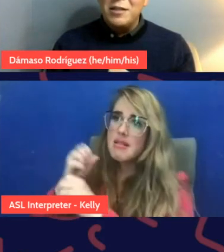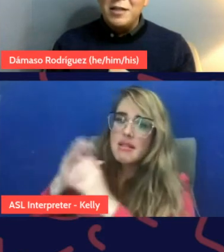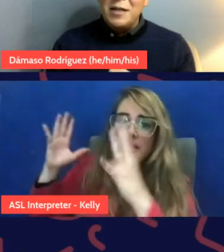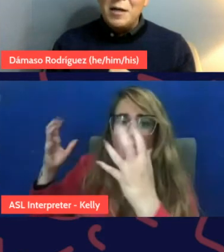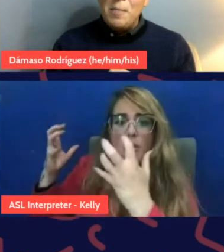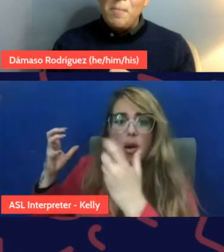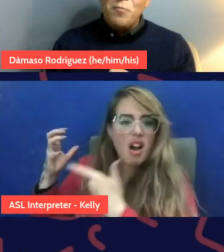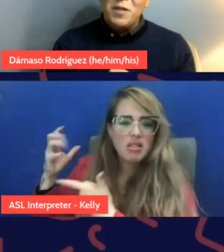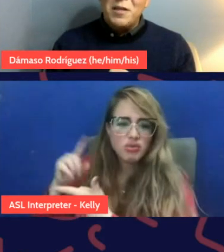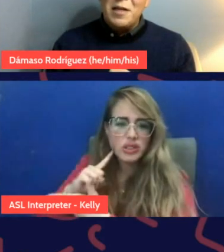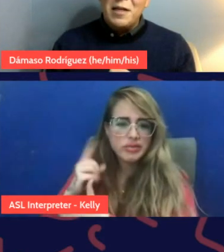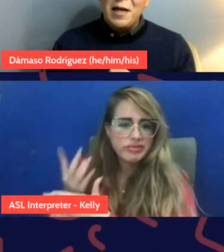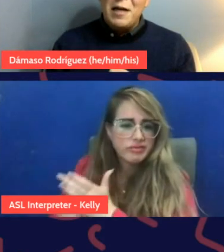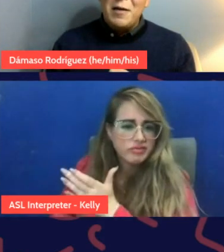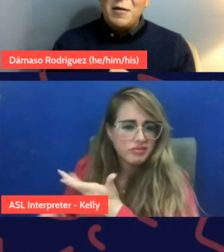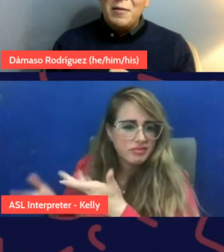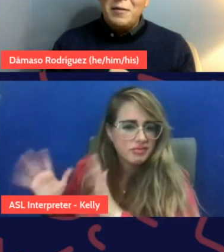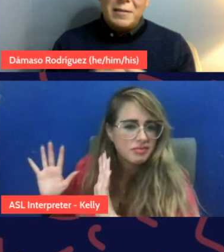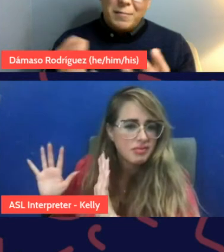exist.